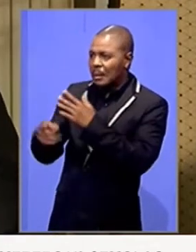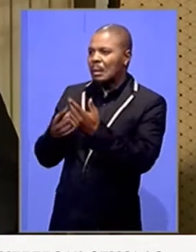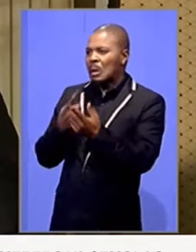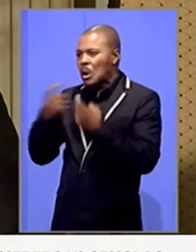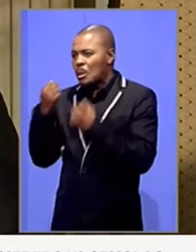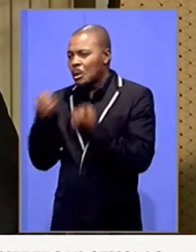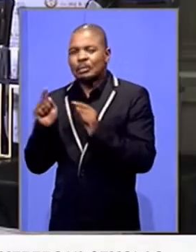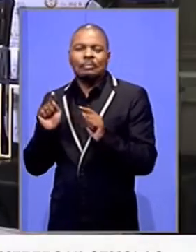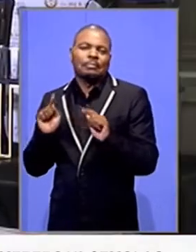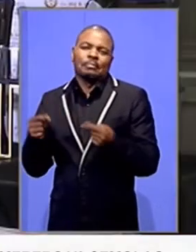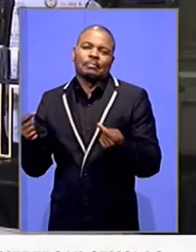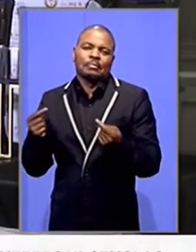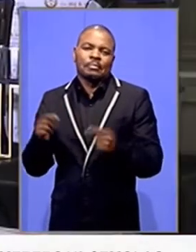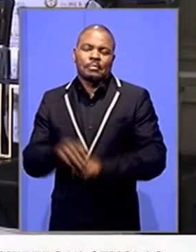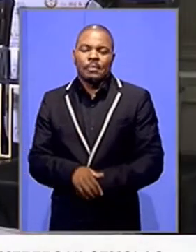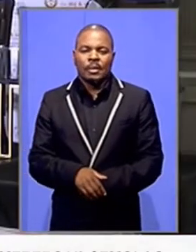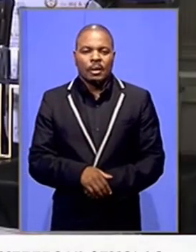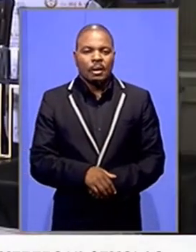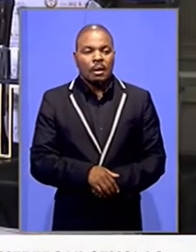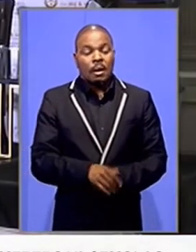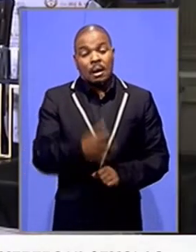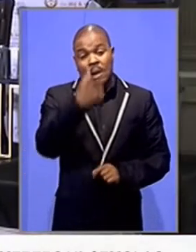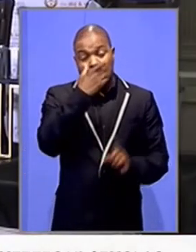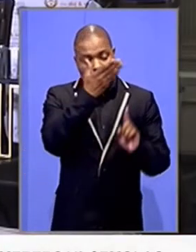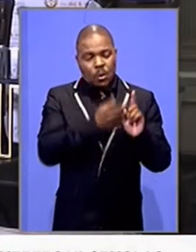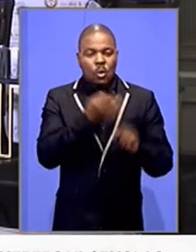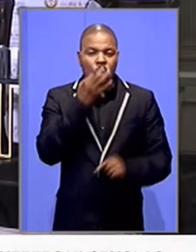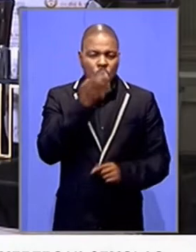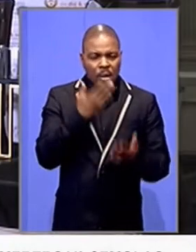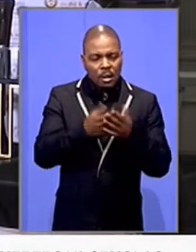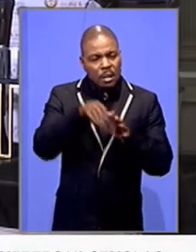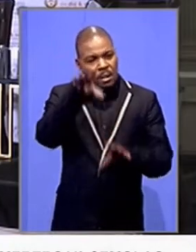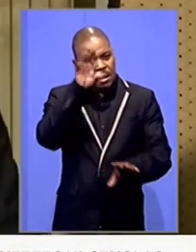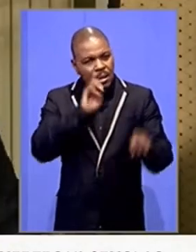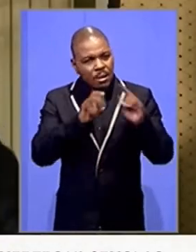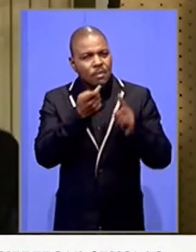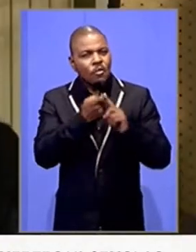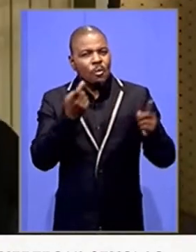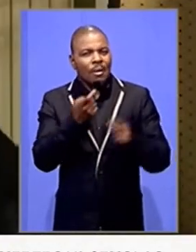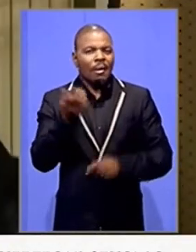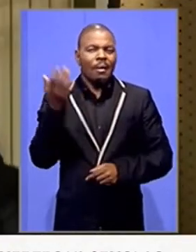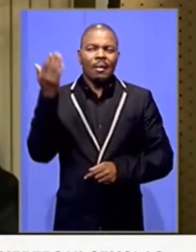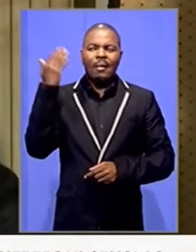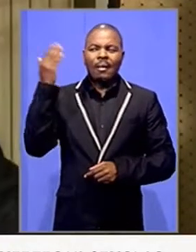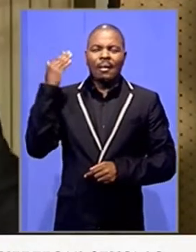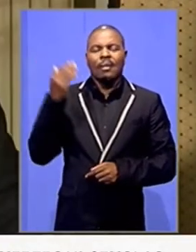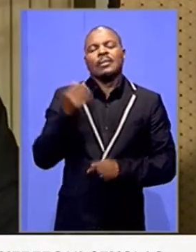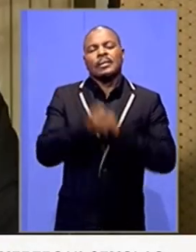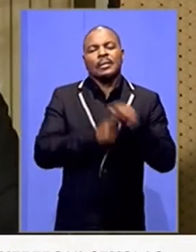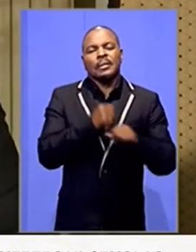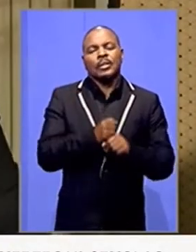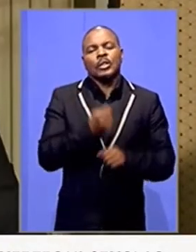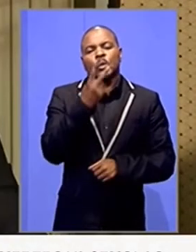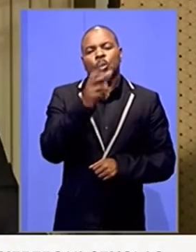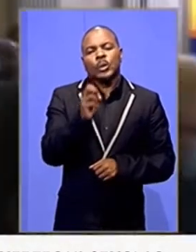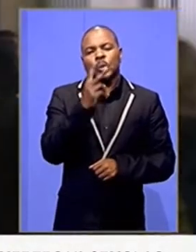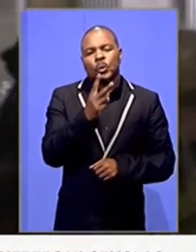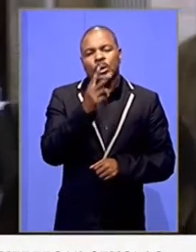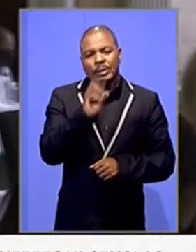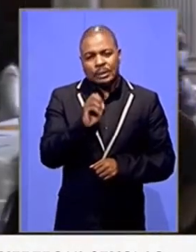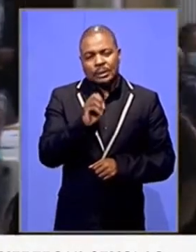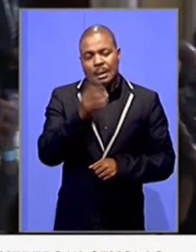to courts. Ramaphosa a re go ka ithutwa go tswa go tsamaiso ya matlotlhapelo a naga a padimotseng go tloga ka Mopitlwe wa